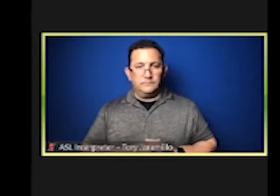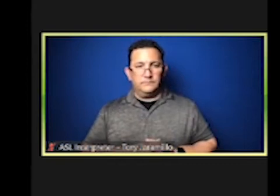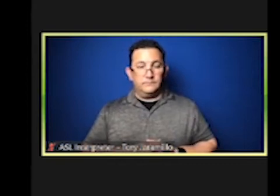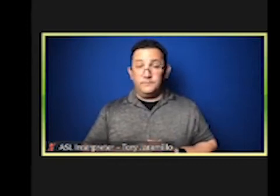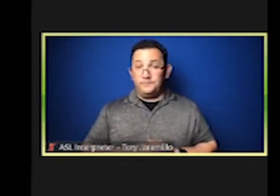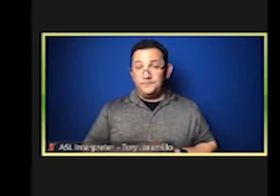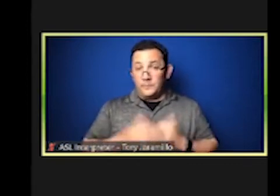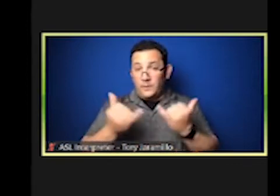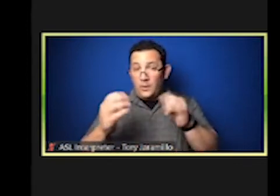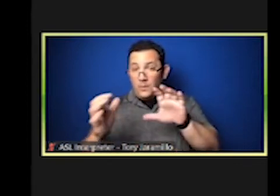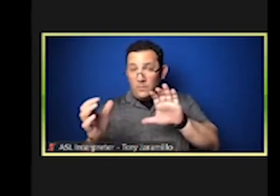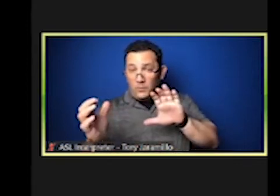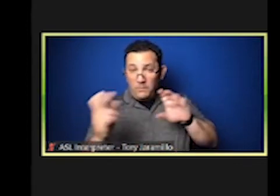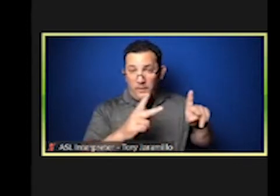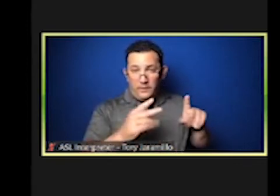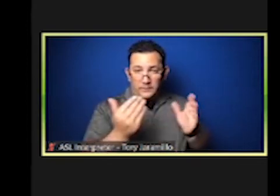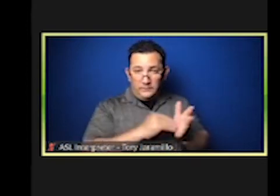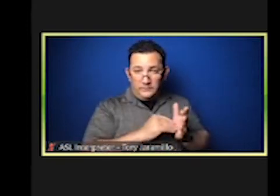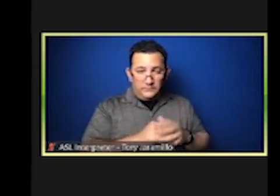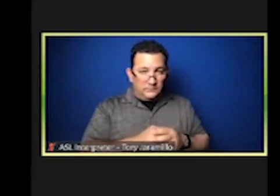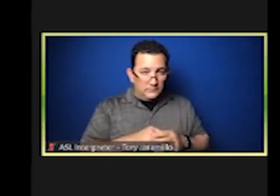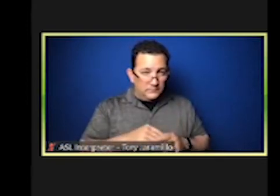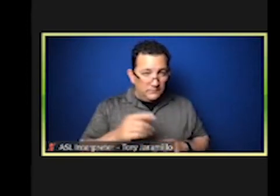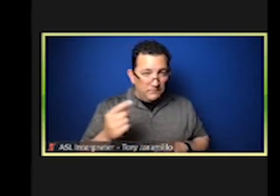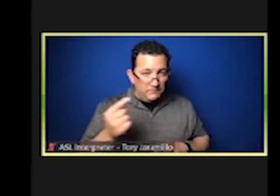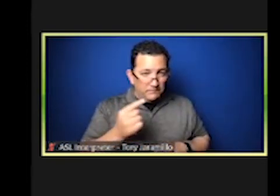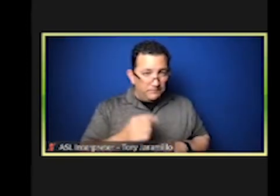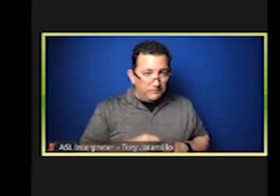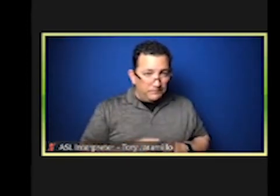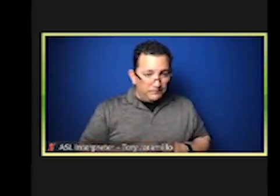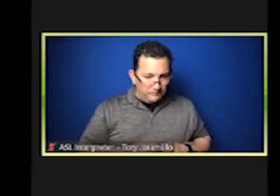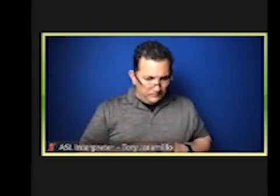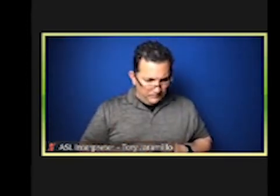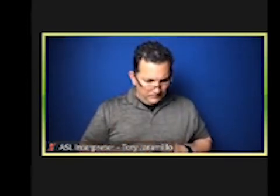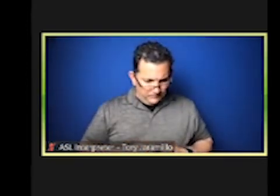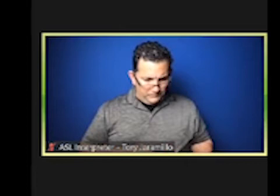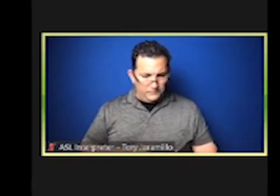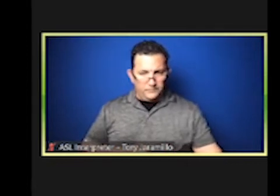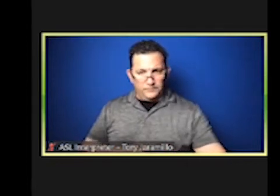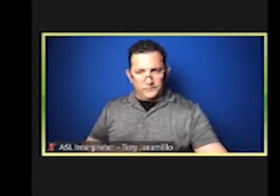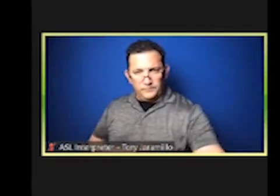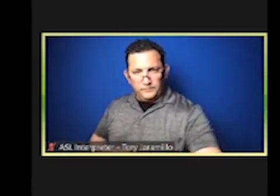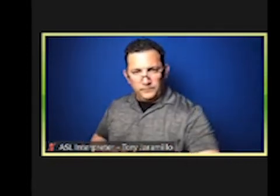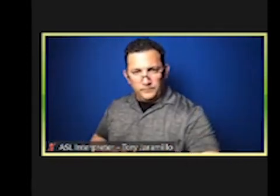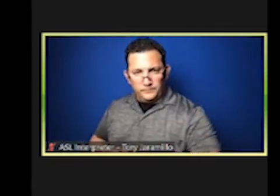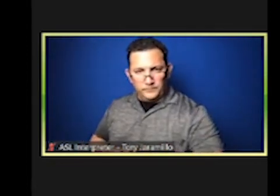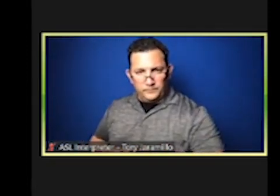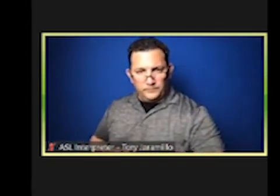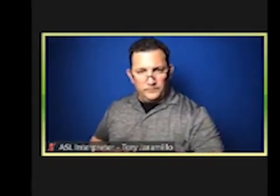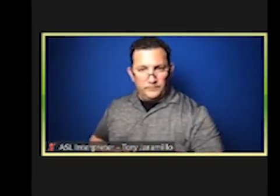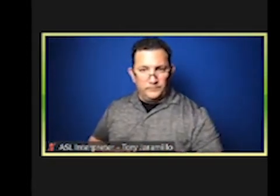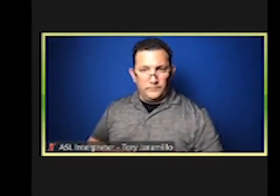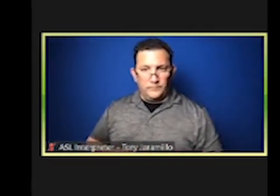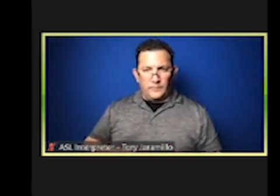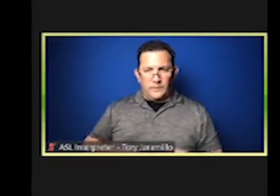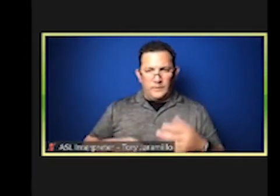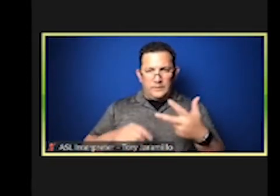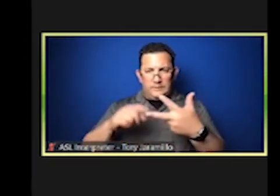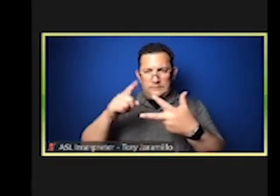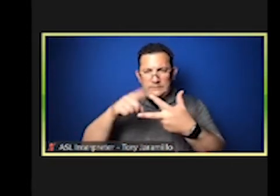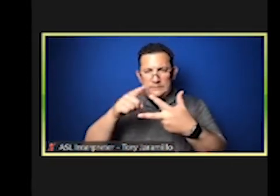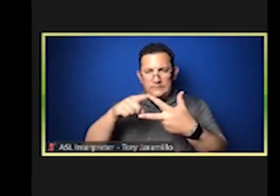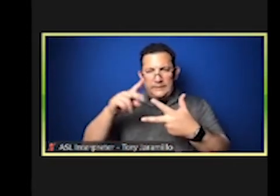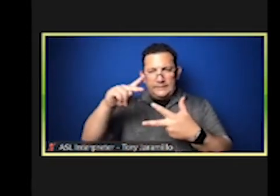Let's go back again by clicking on the previous tab. And the second report students will